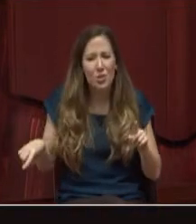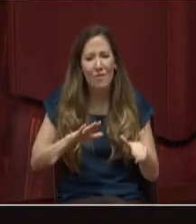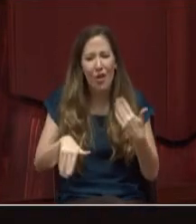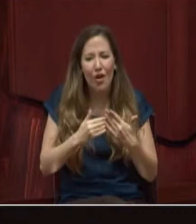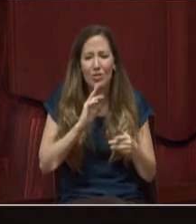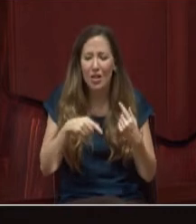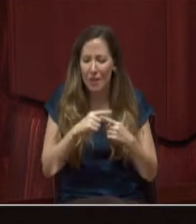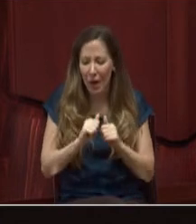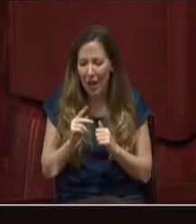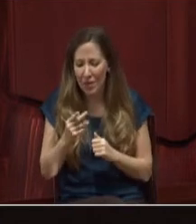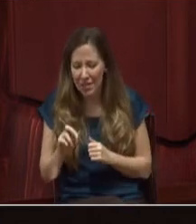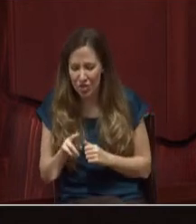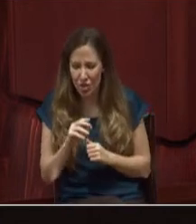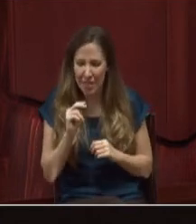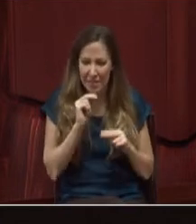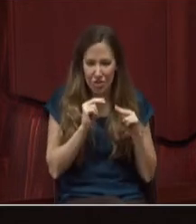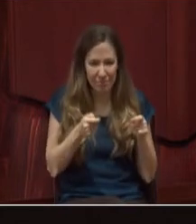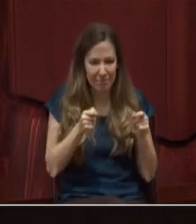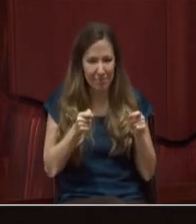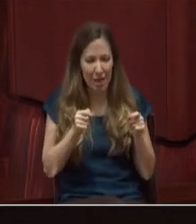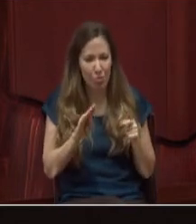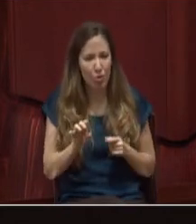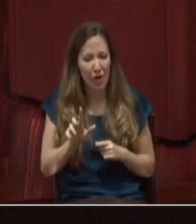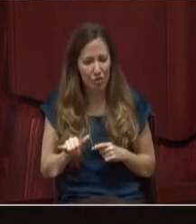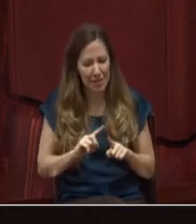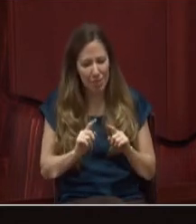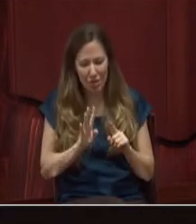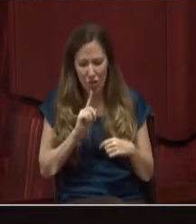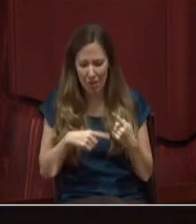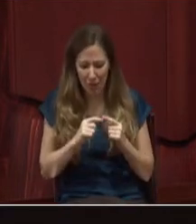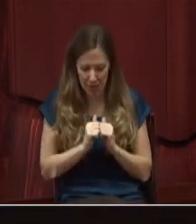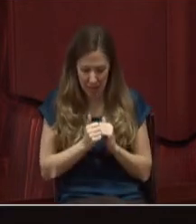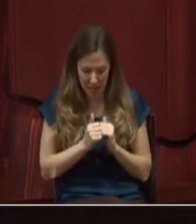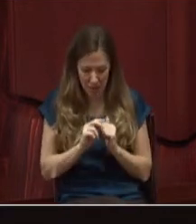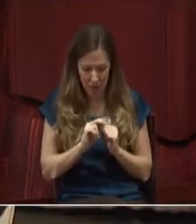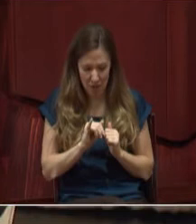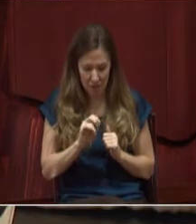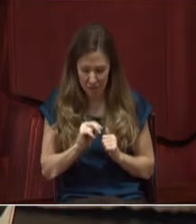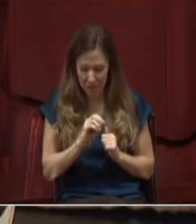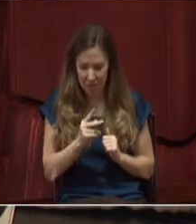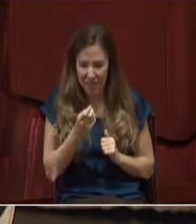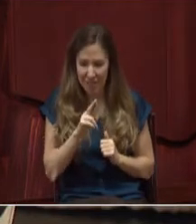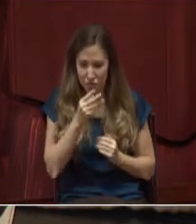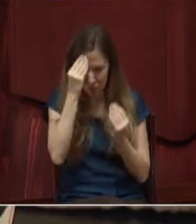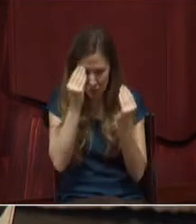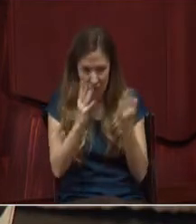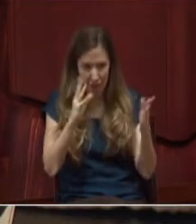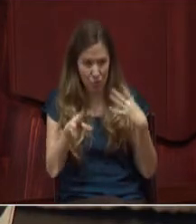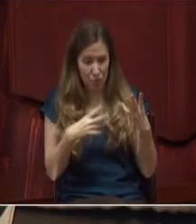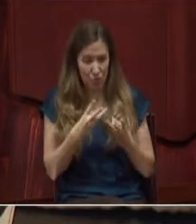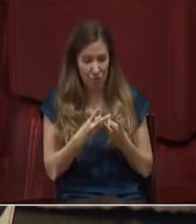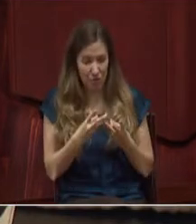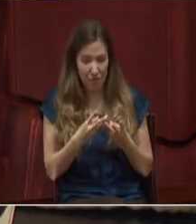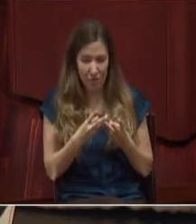how Kissinger and Nixon got control of the bureaucracy, but talk to us about how Nixon and Kissinger let the world know that the